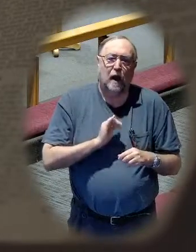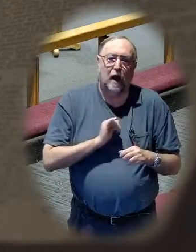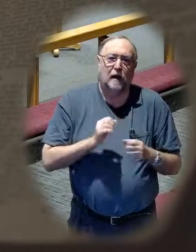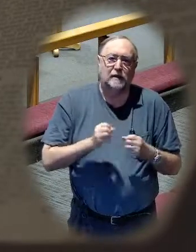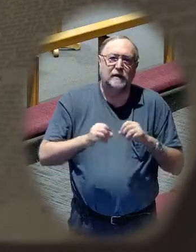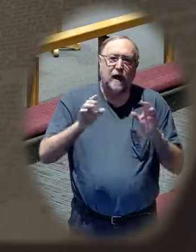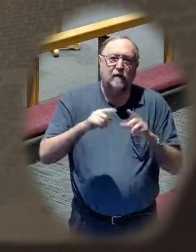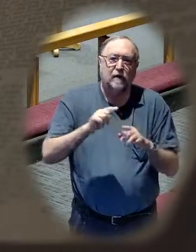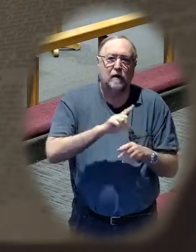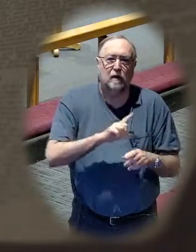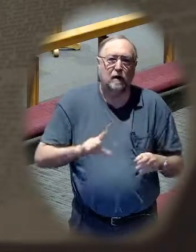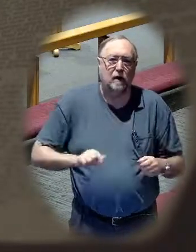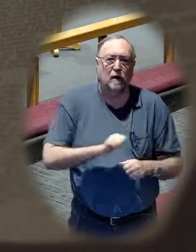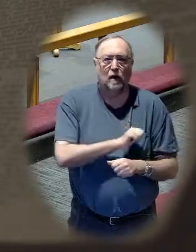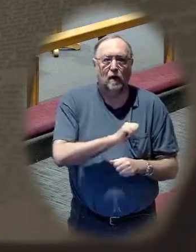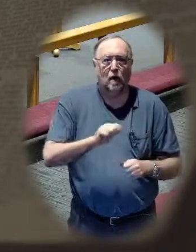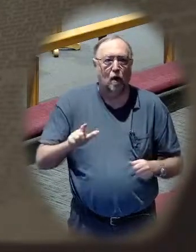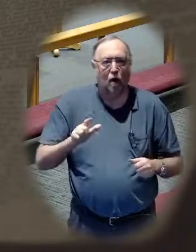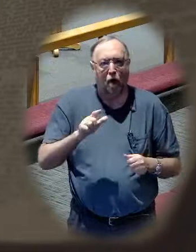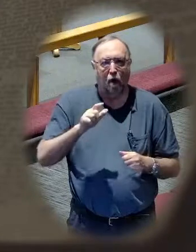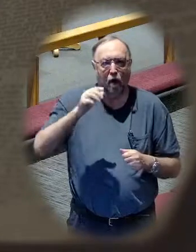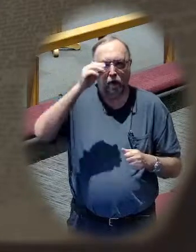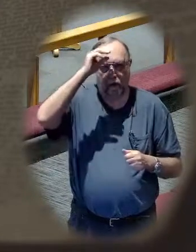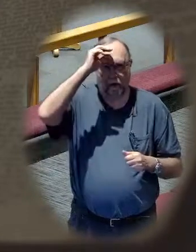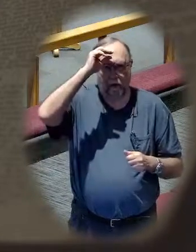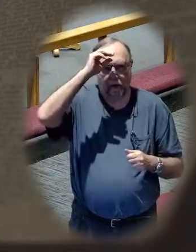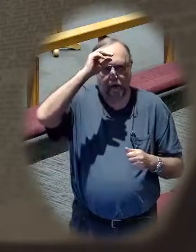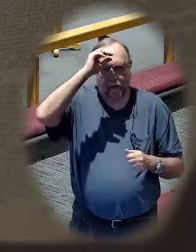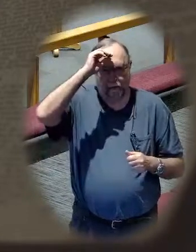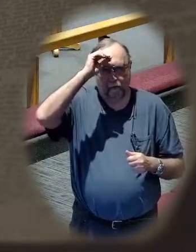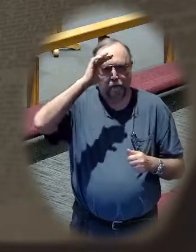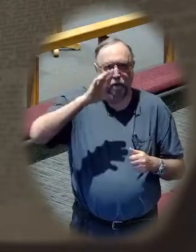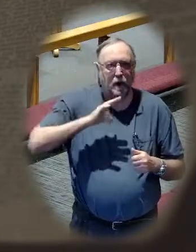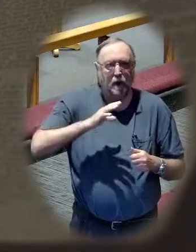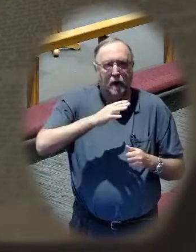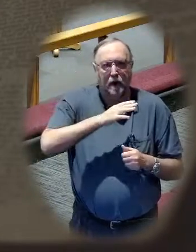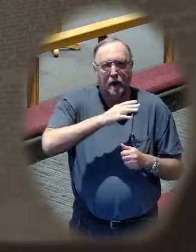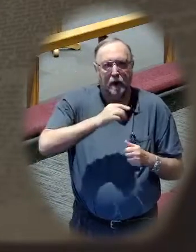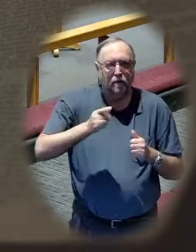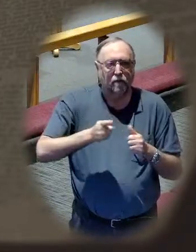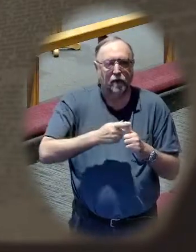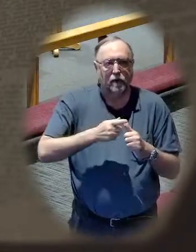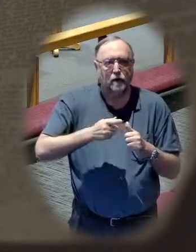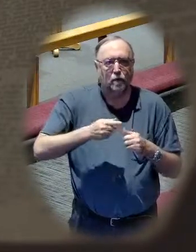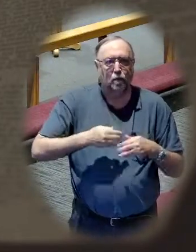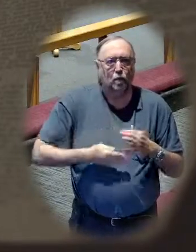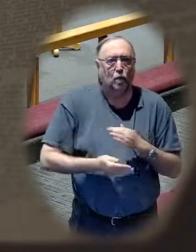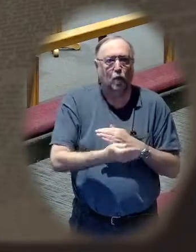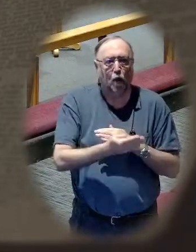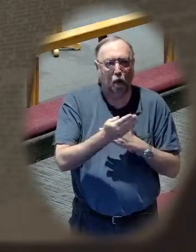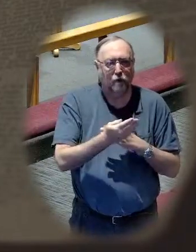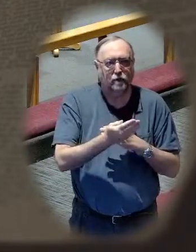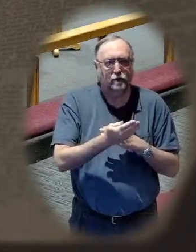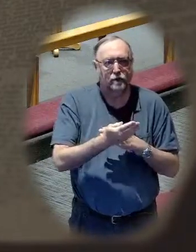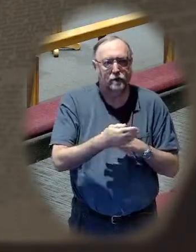the males that first opened the womb, but all the firstborn of my sons I redeem."